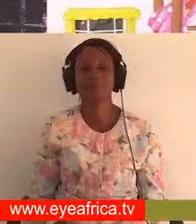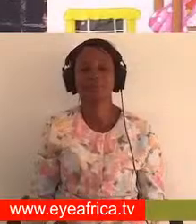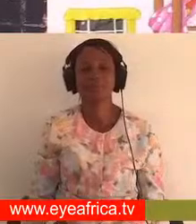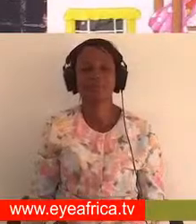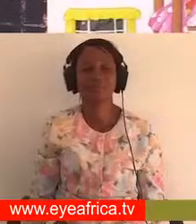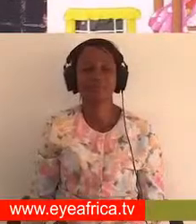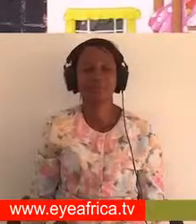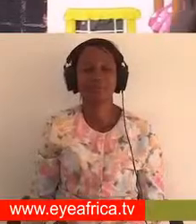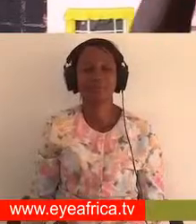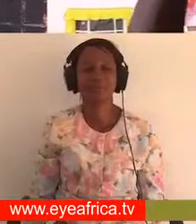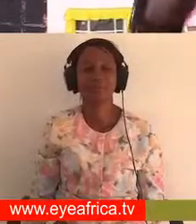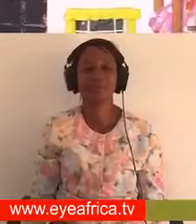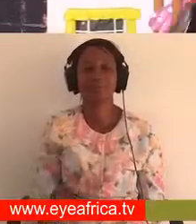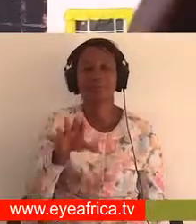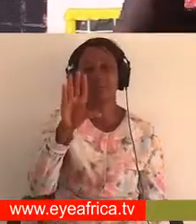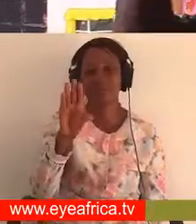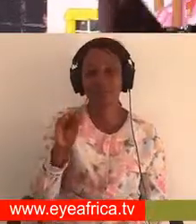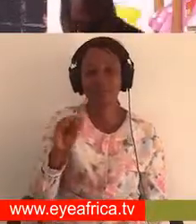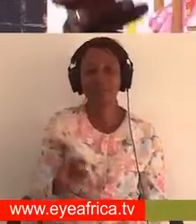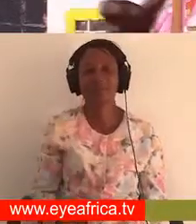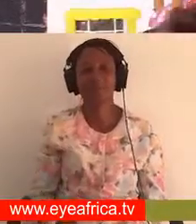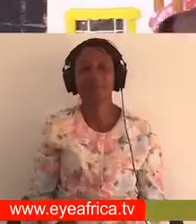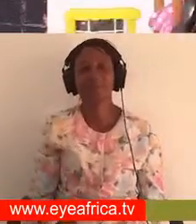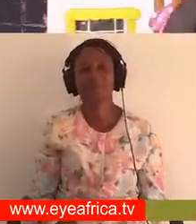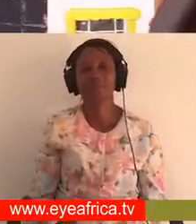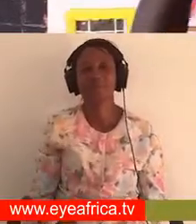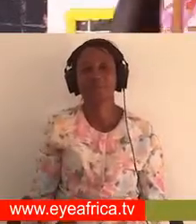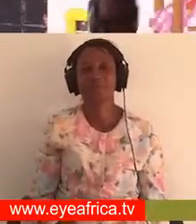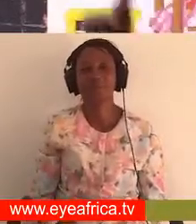Now, what we are doing